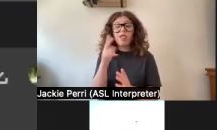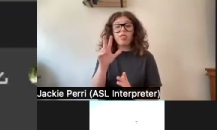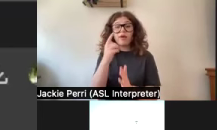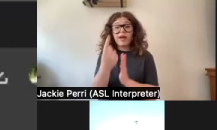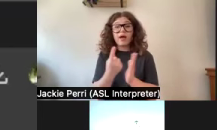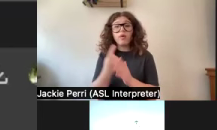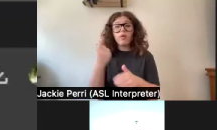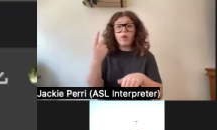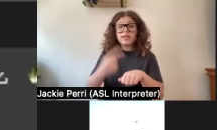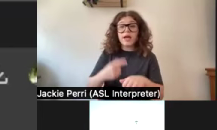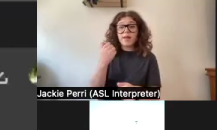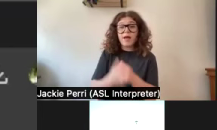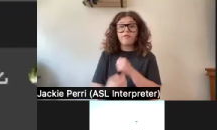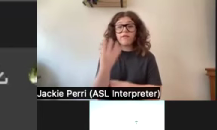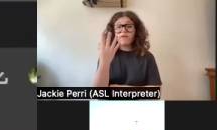years.